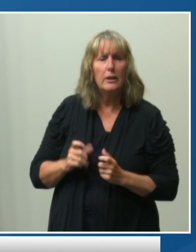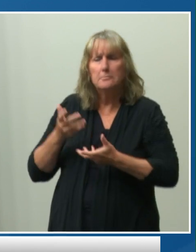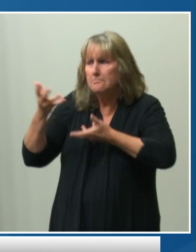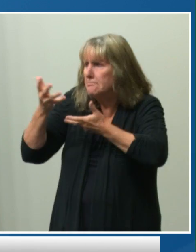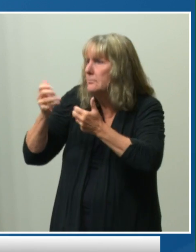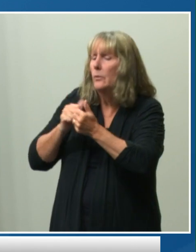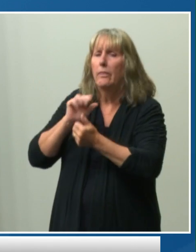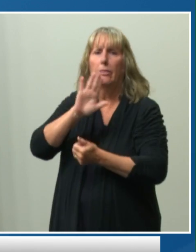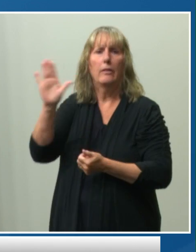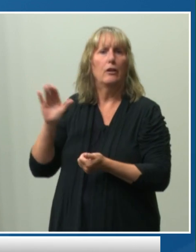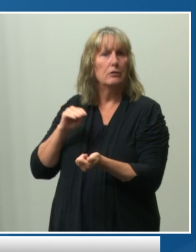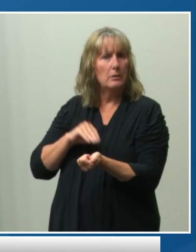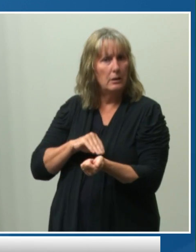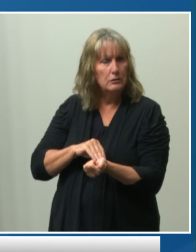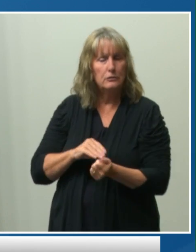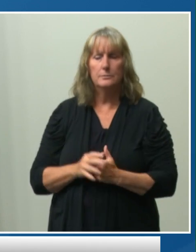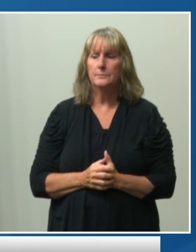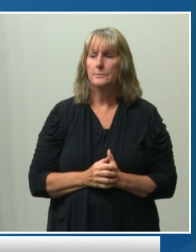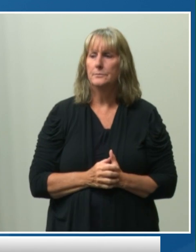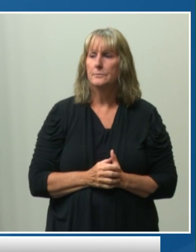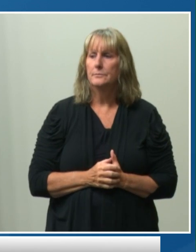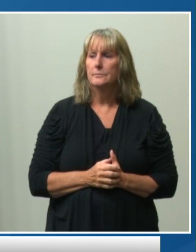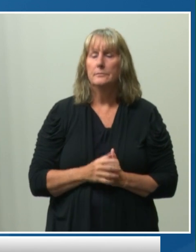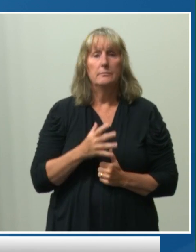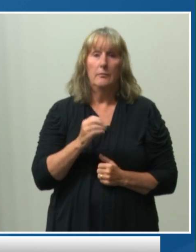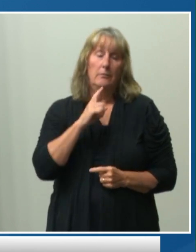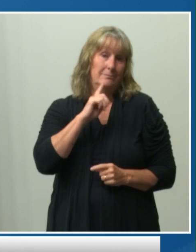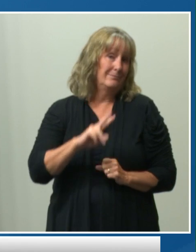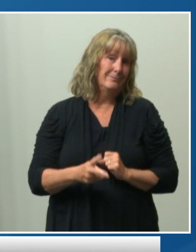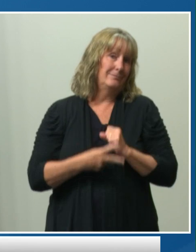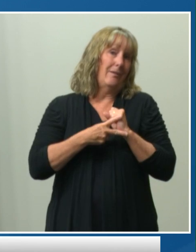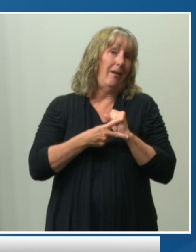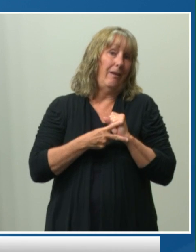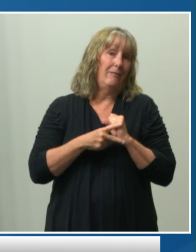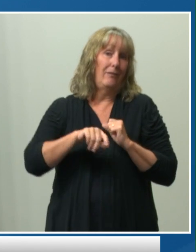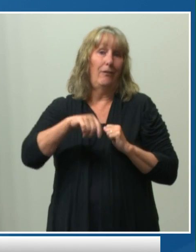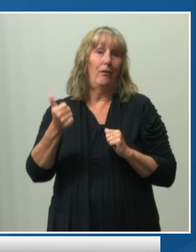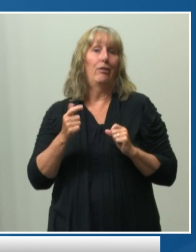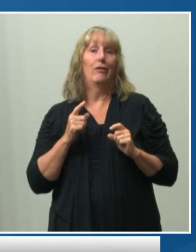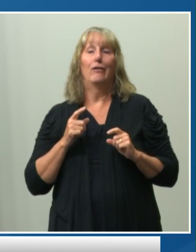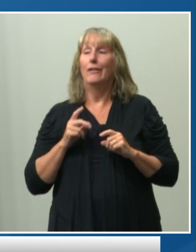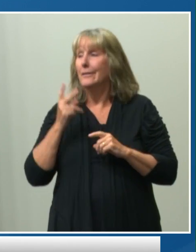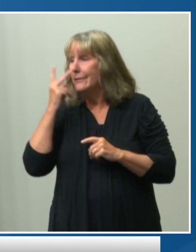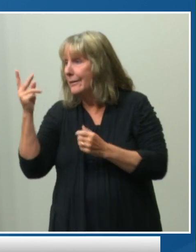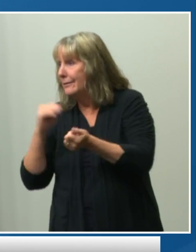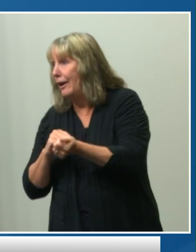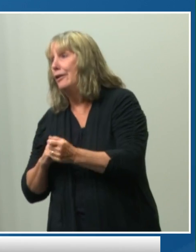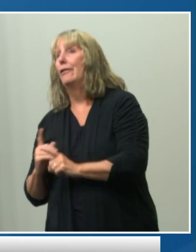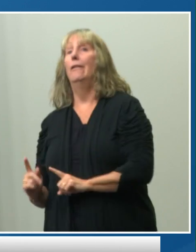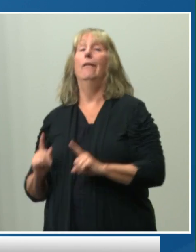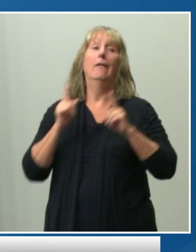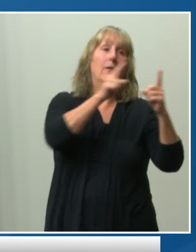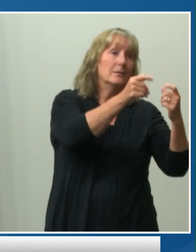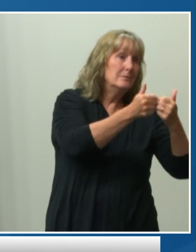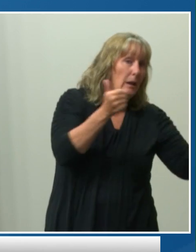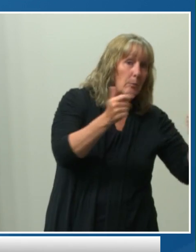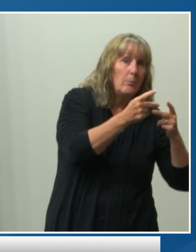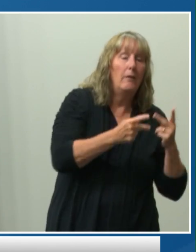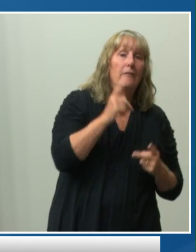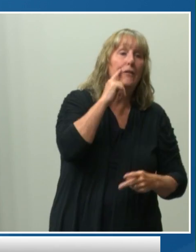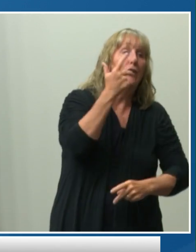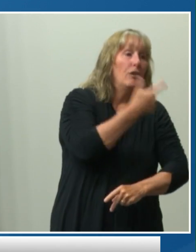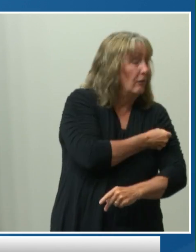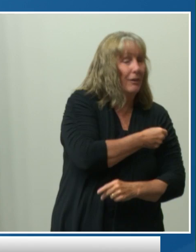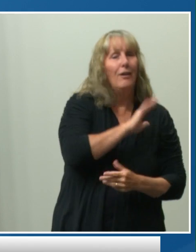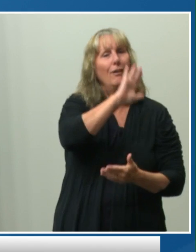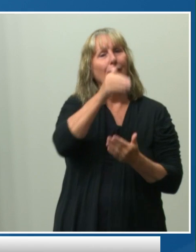and then save them an extra visit, and we could give them a vaccine here in clinic. And that's been very